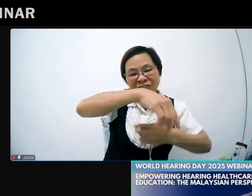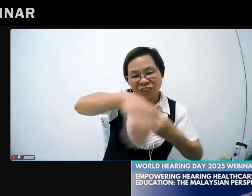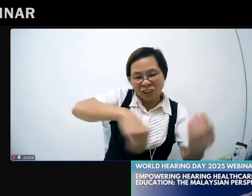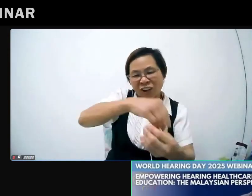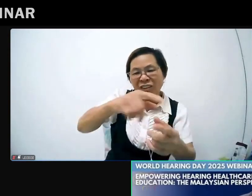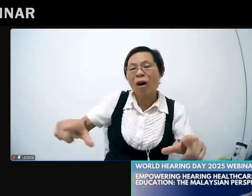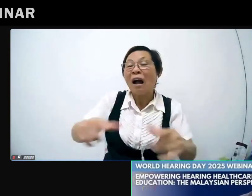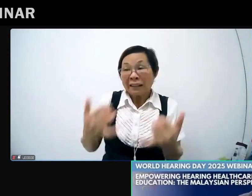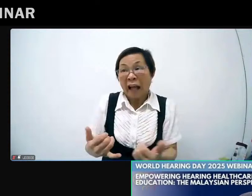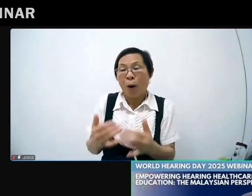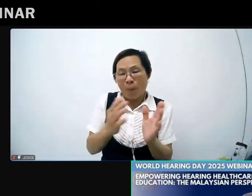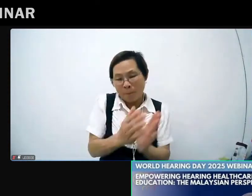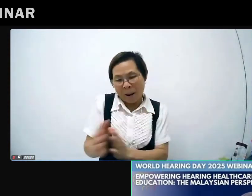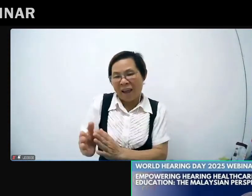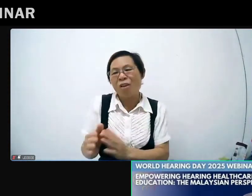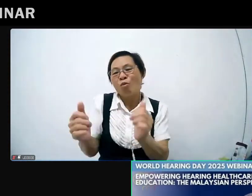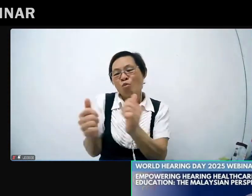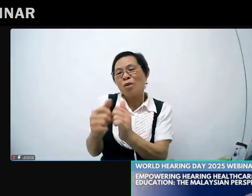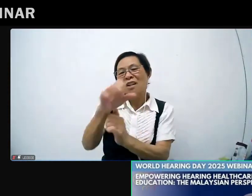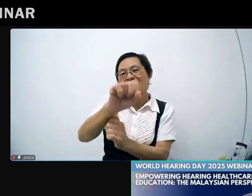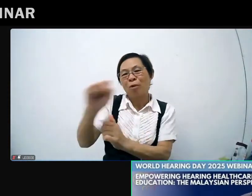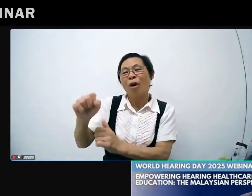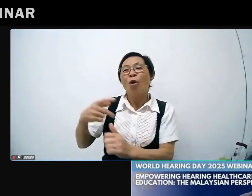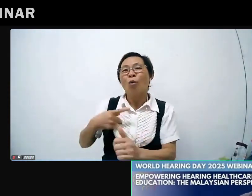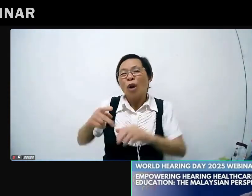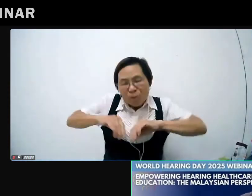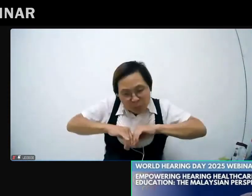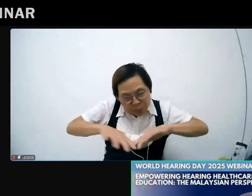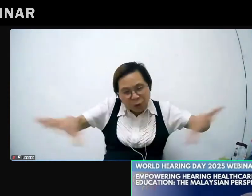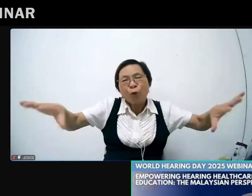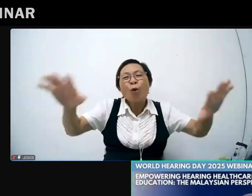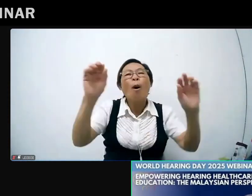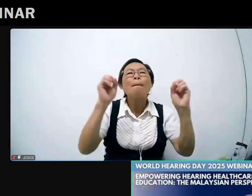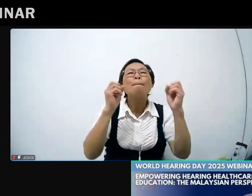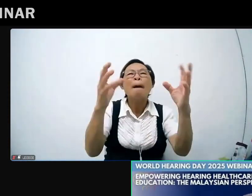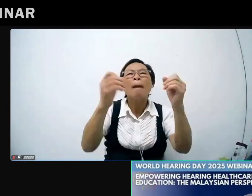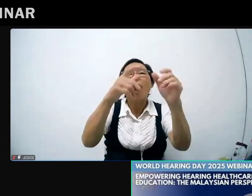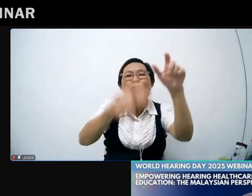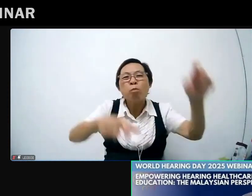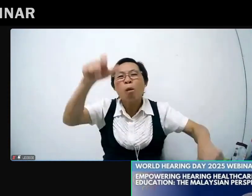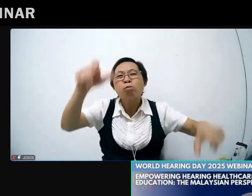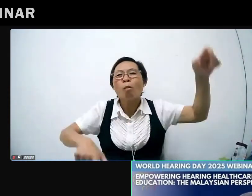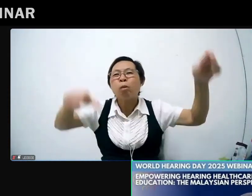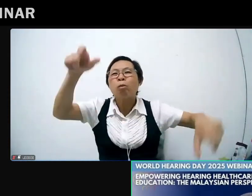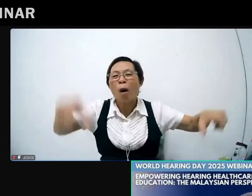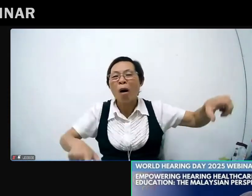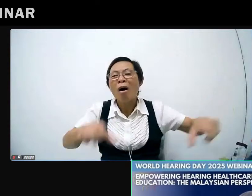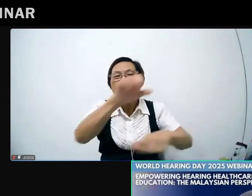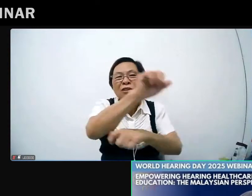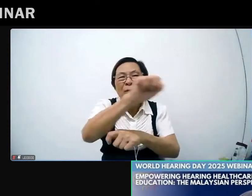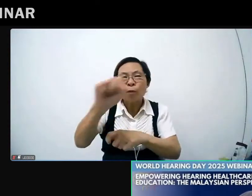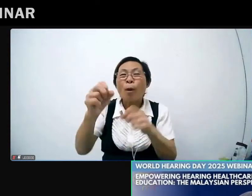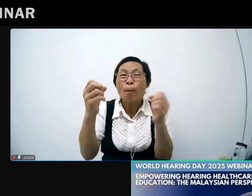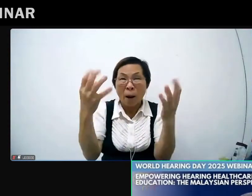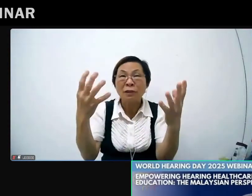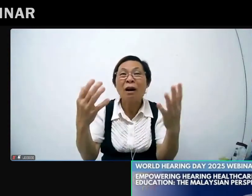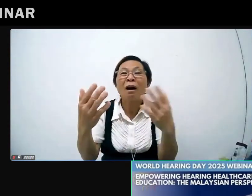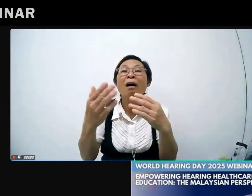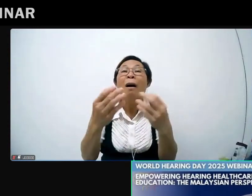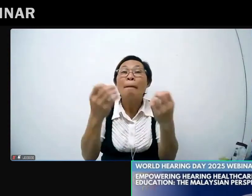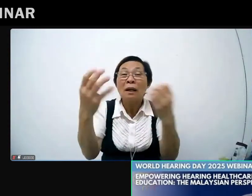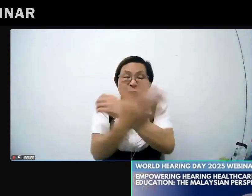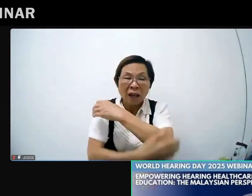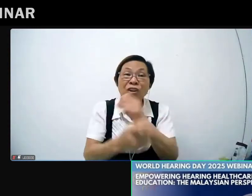SEN, because we want to distribute it to wider population. So that's what. But then SEAMEO SEN consists of many countries, 11 countries just